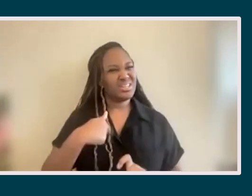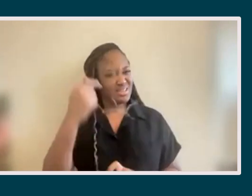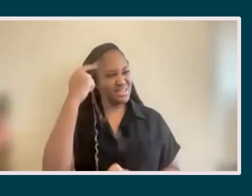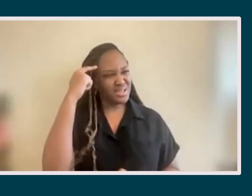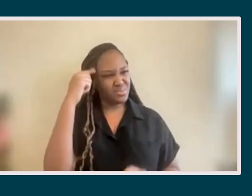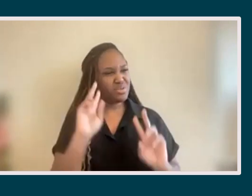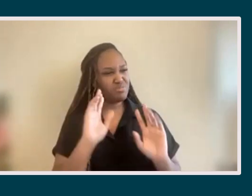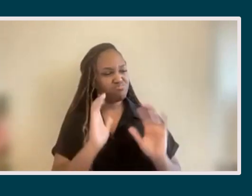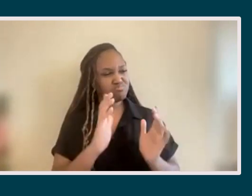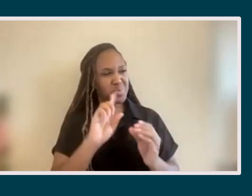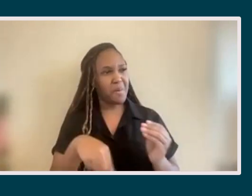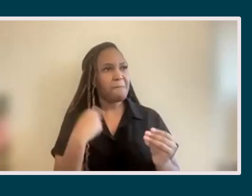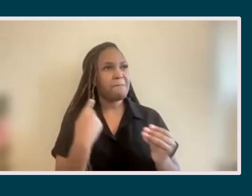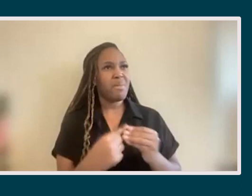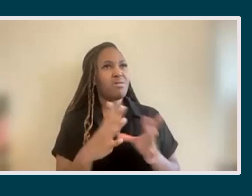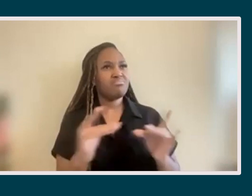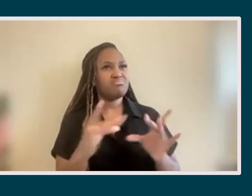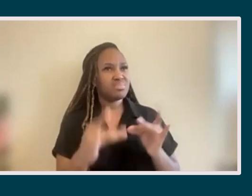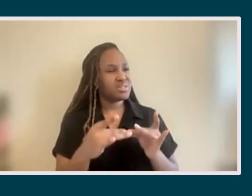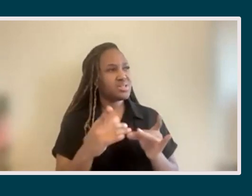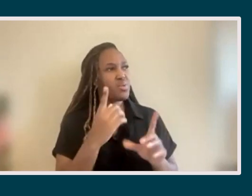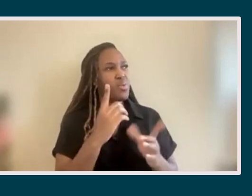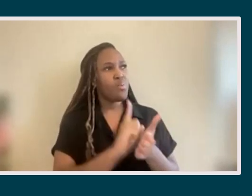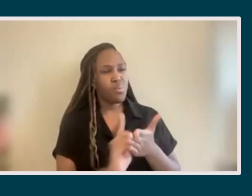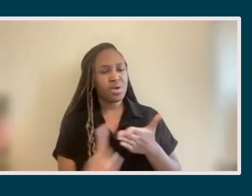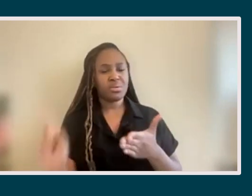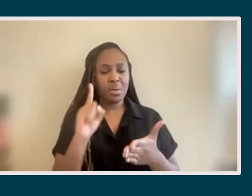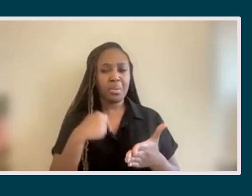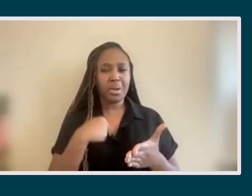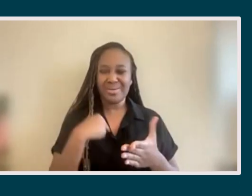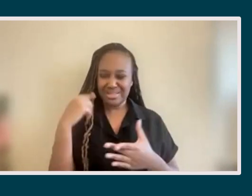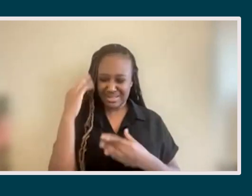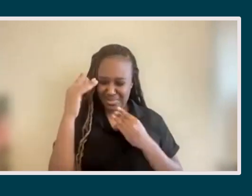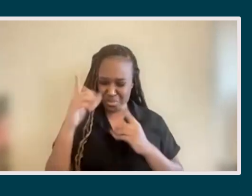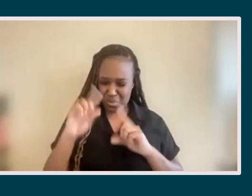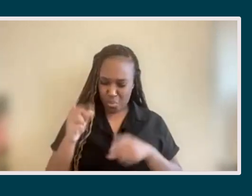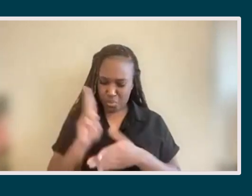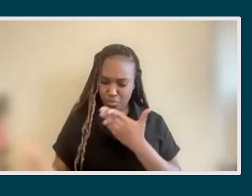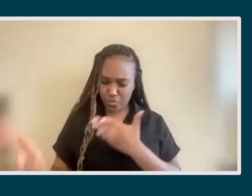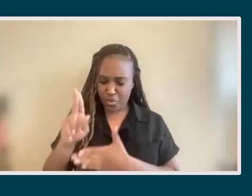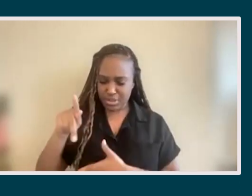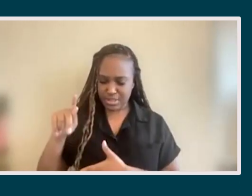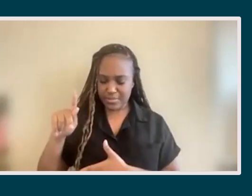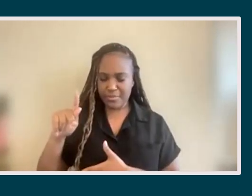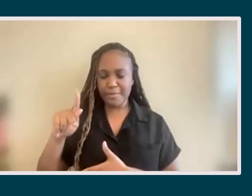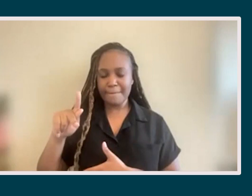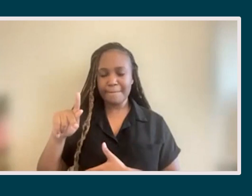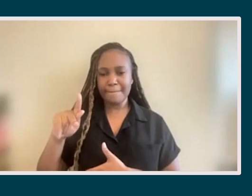on going to the University of Pittsburgh, and I arrived in August. My roommate arrived